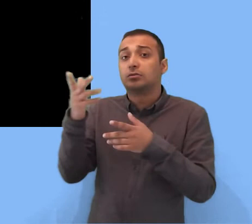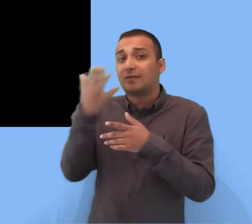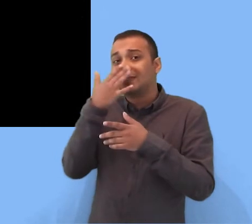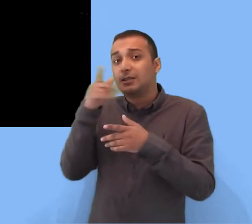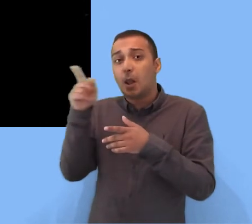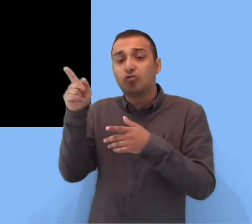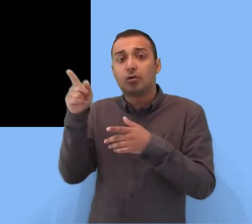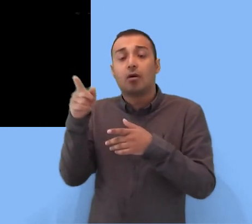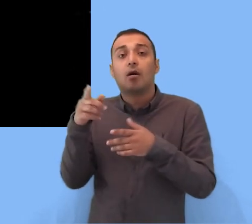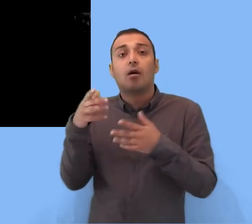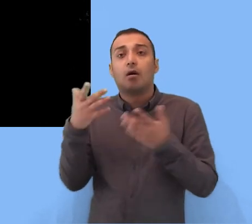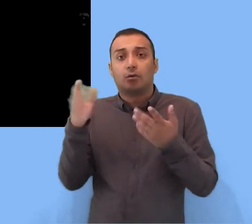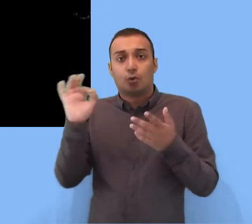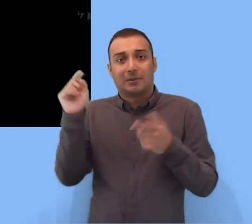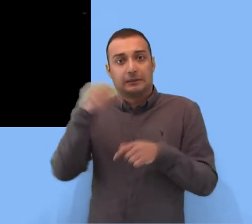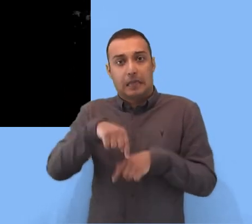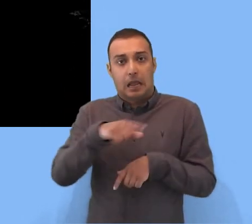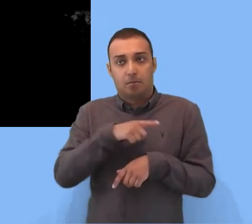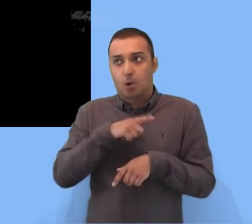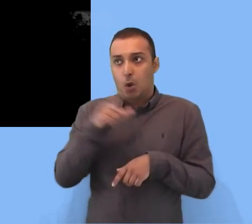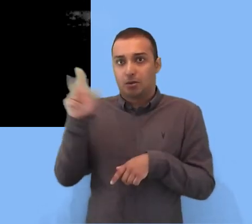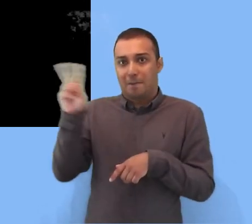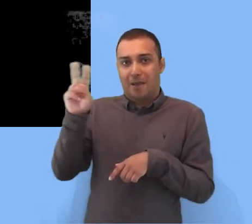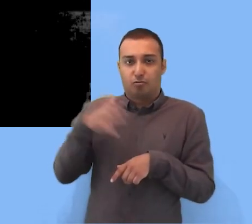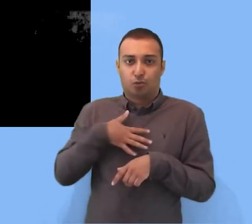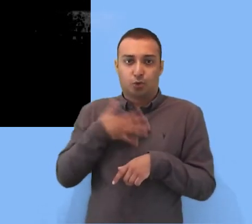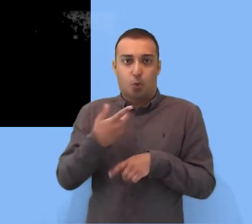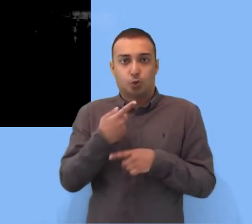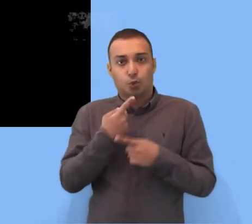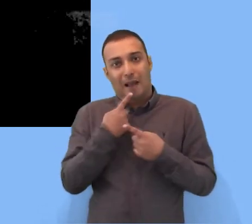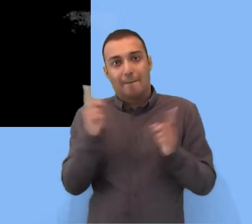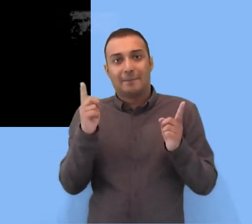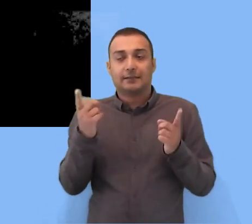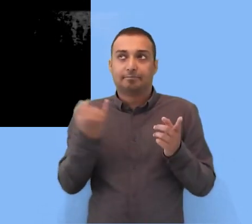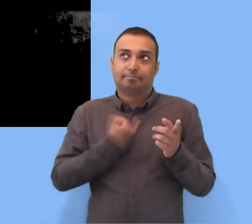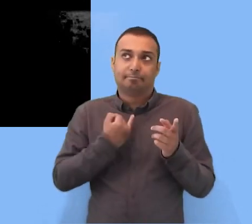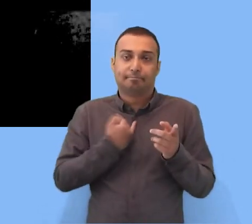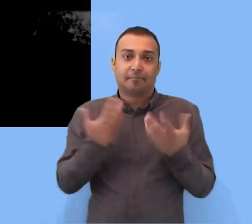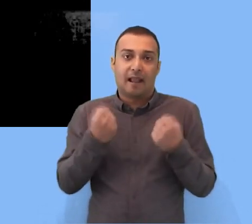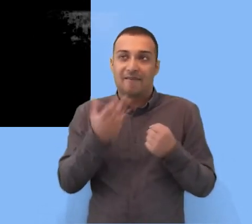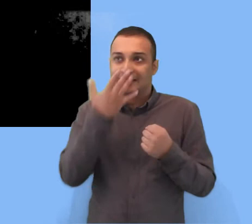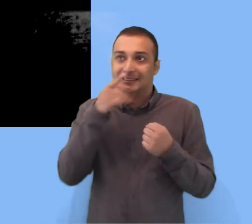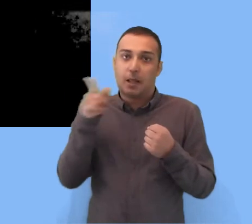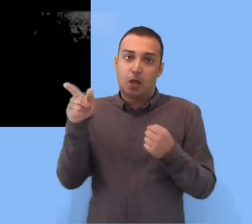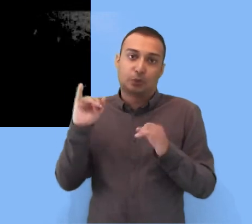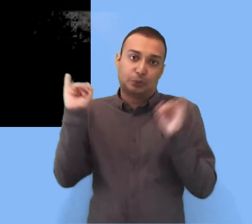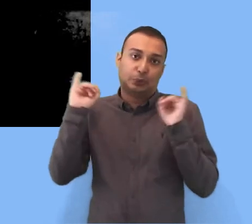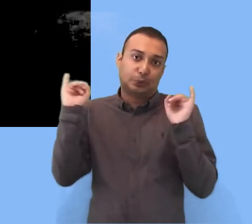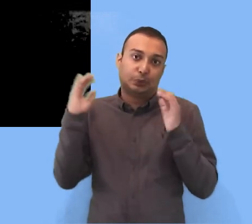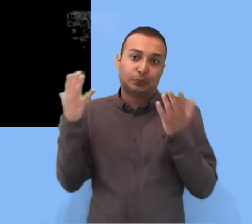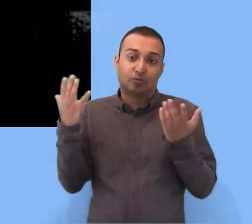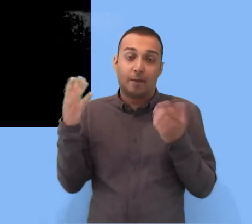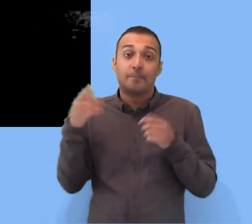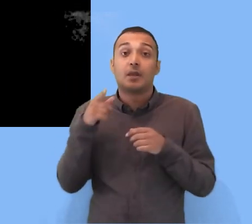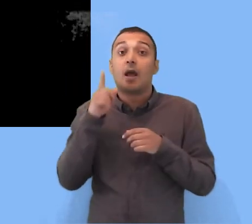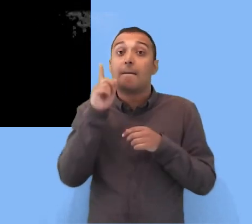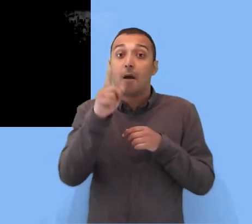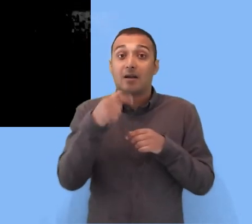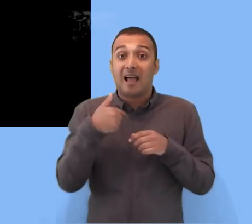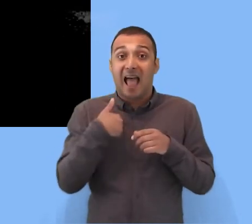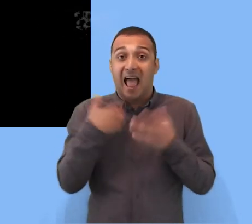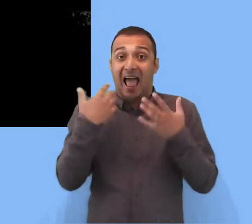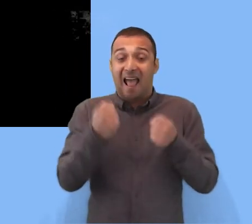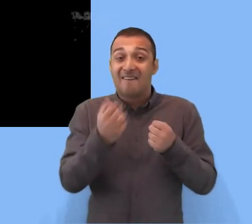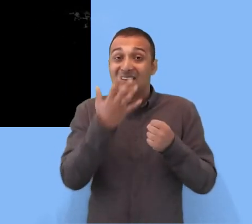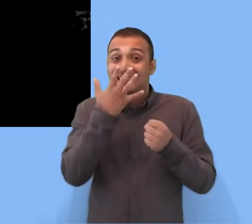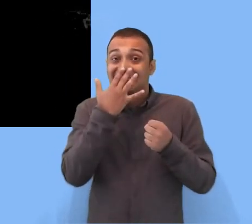going to admit they have a behavior issue? When they changed the title to I've got a teenager, get me out of here, they had to go get more chairs. Sometimes it's